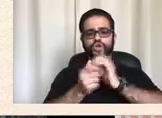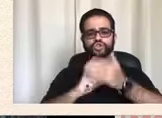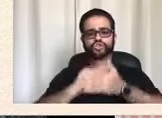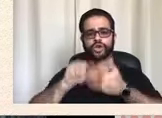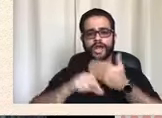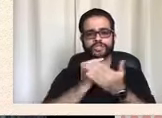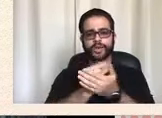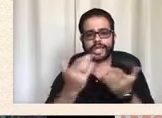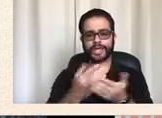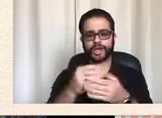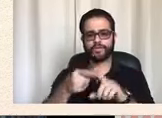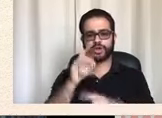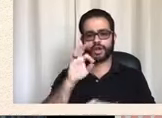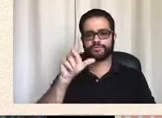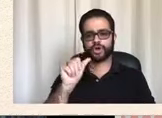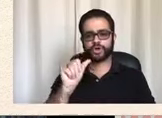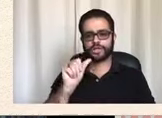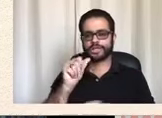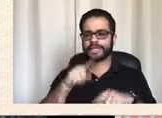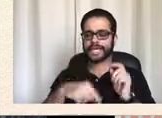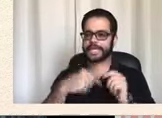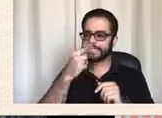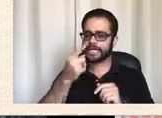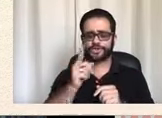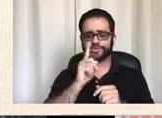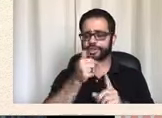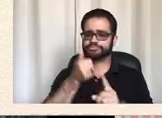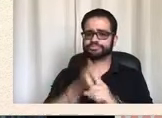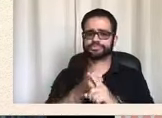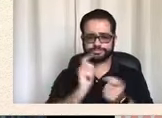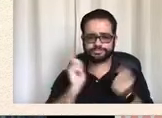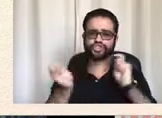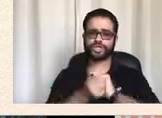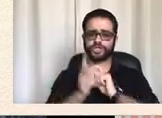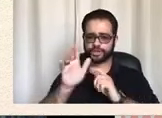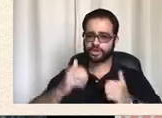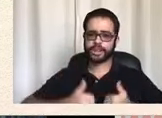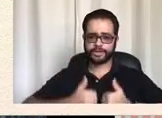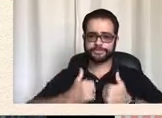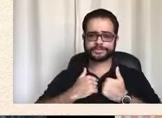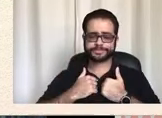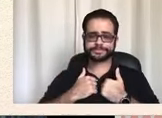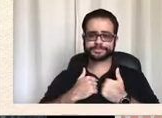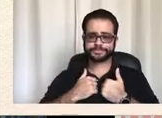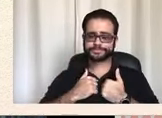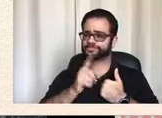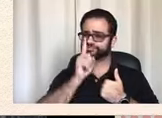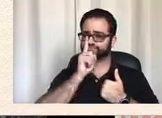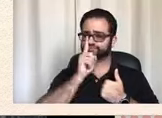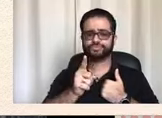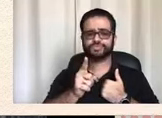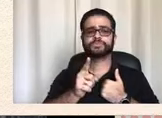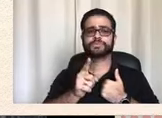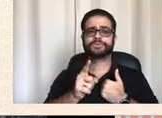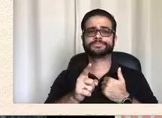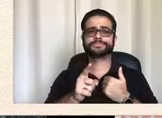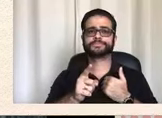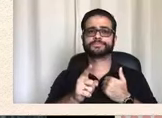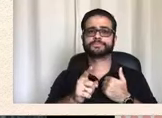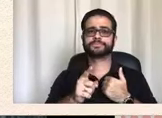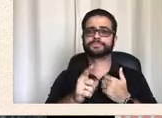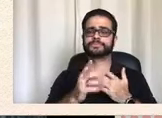you just how life-changing Partners was for them. It is truly one that brings such